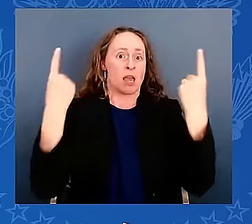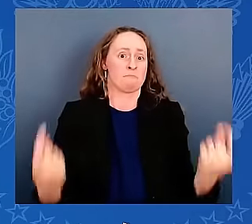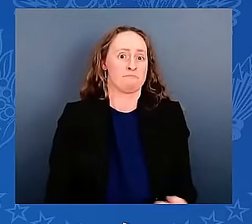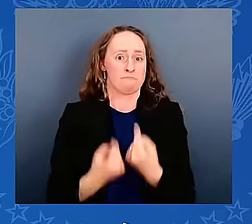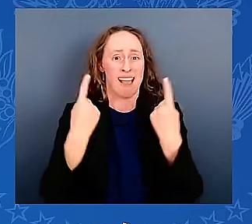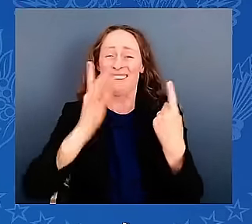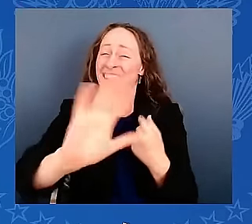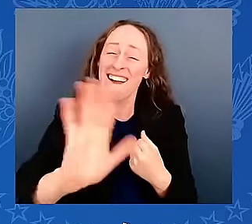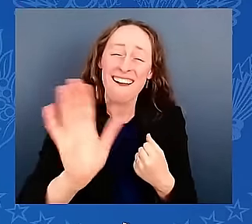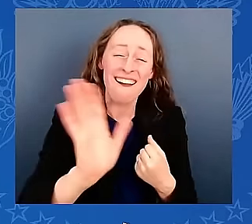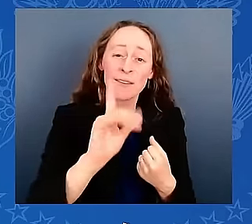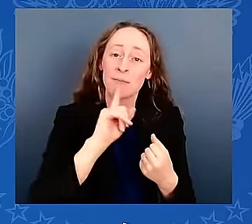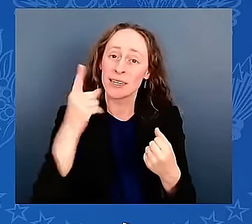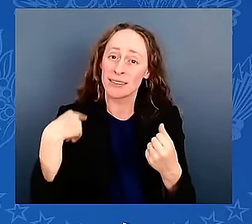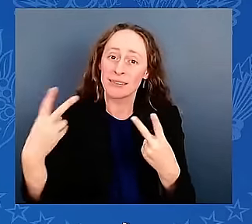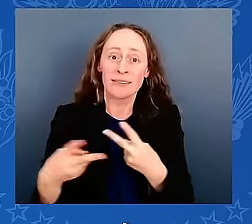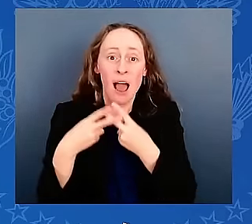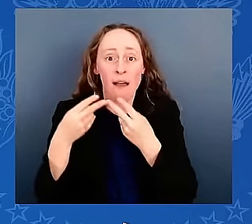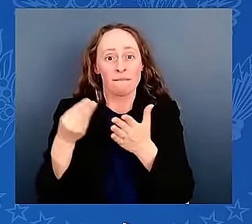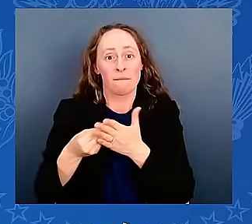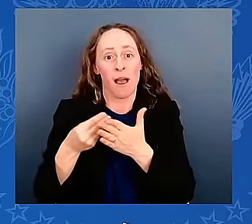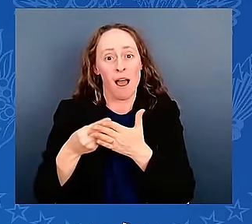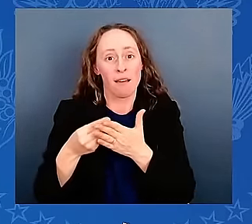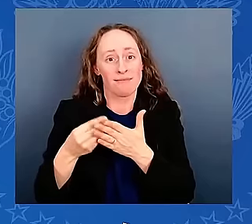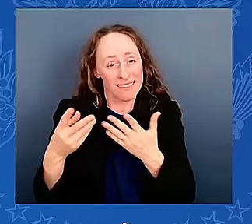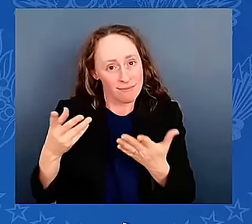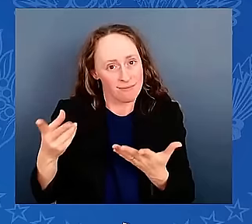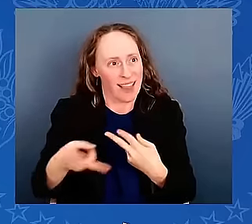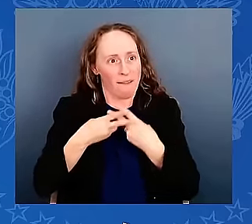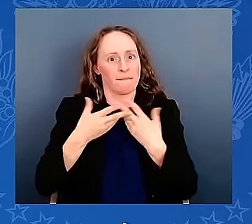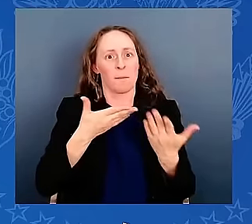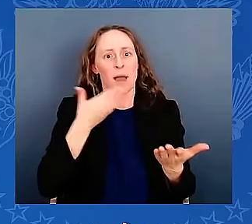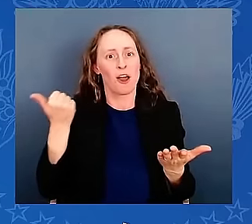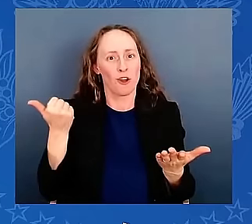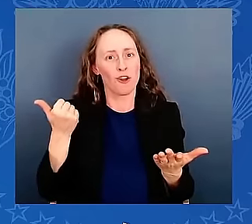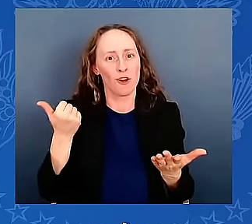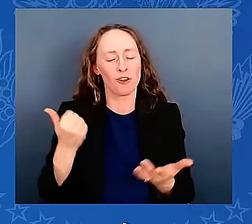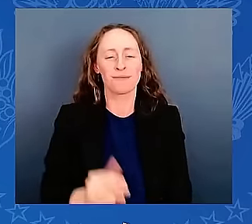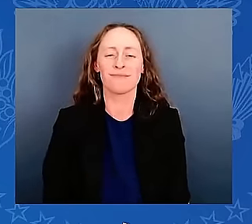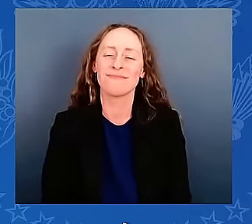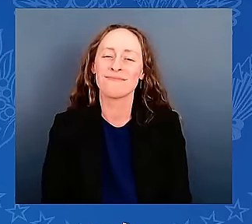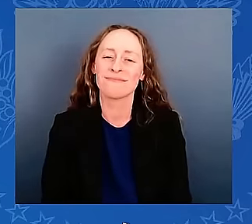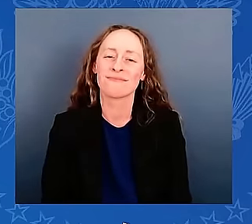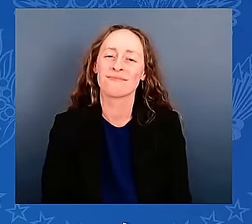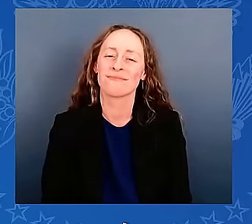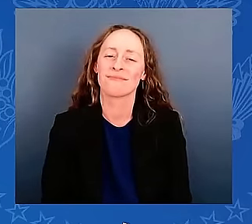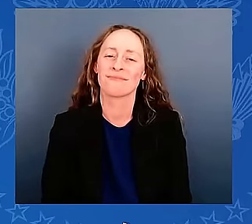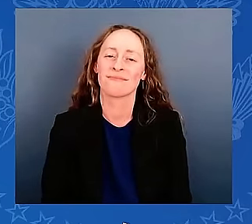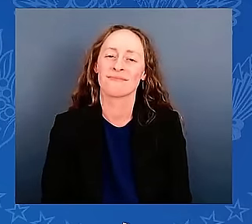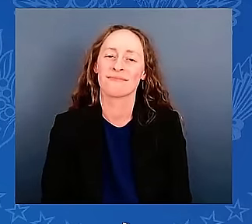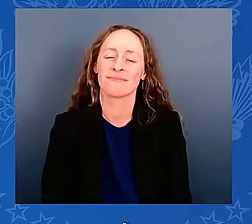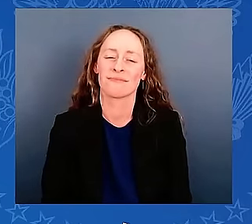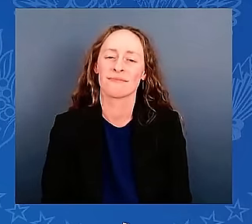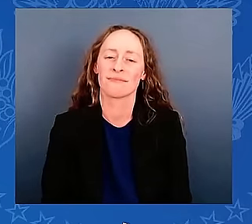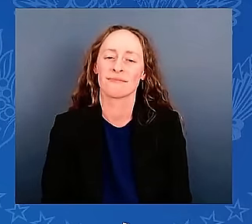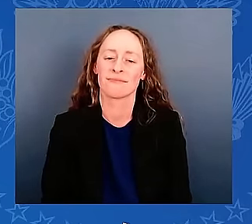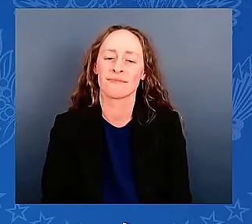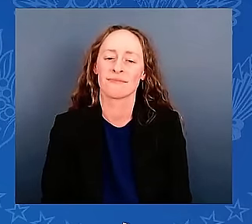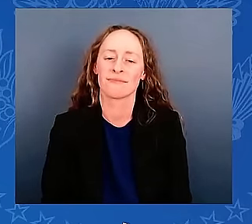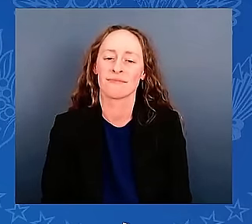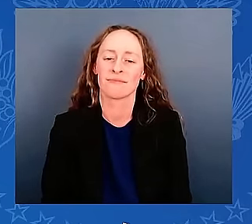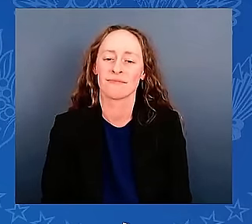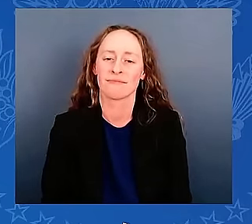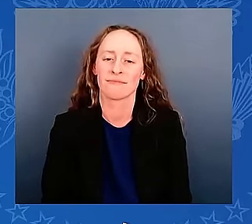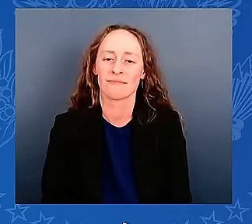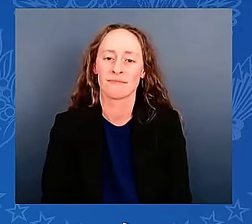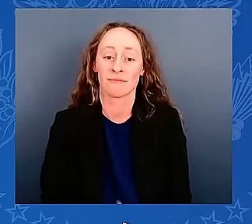money. And it's vitally important. You know, the next president of the United States could appoint two